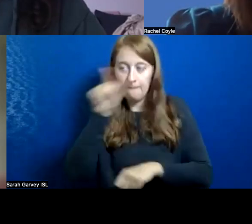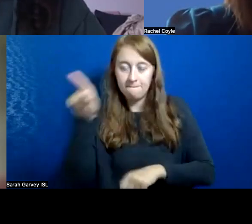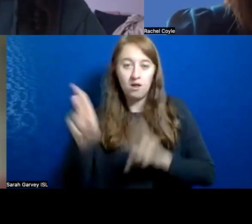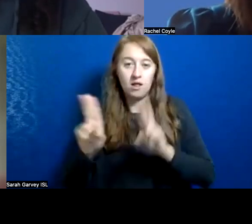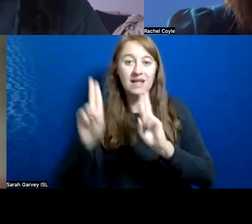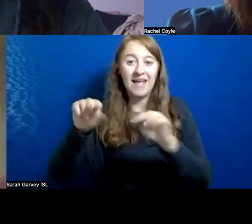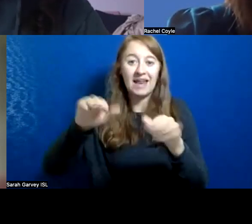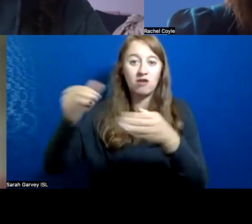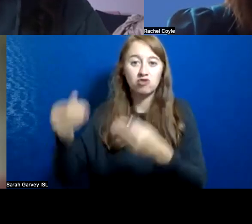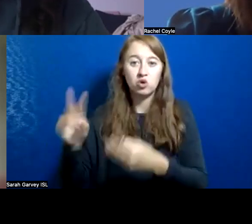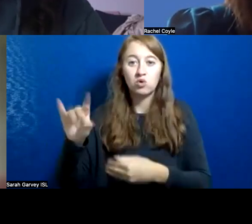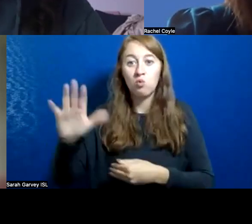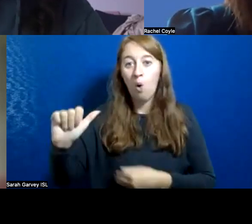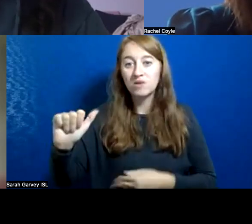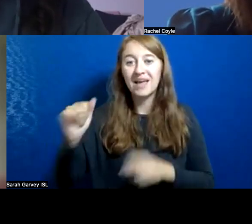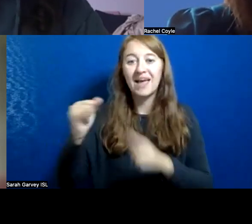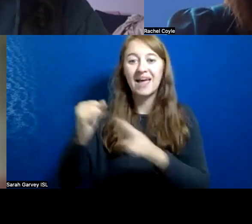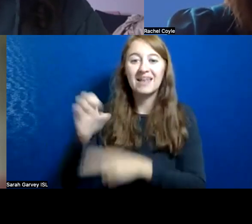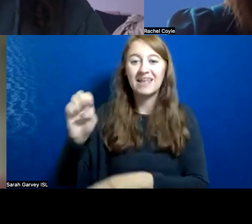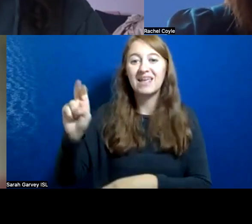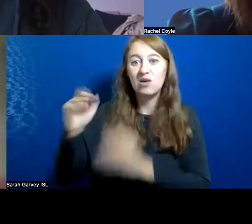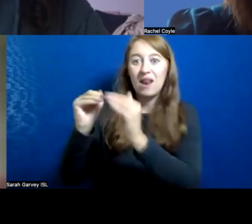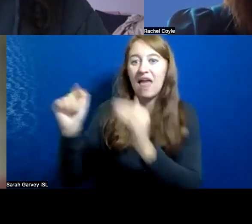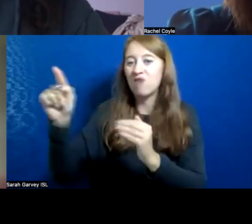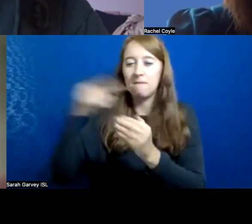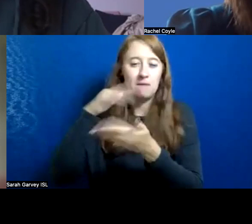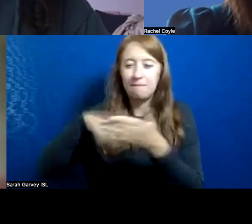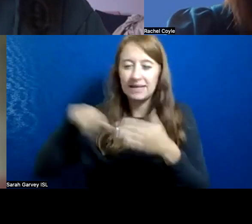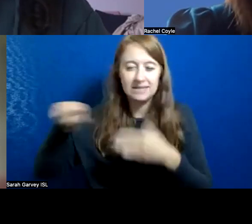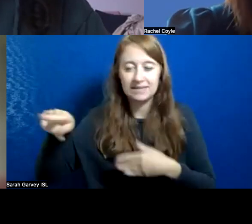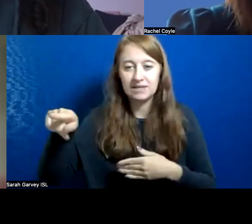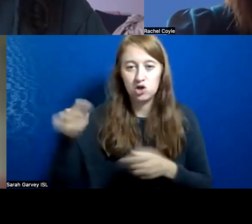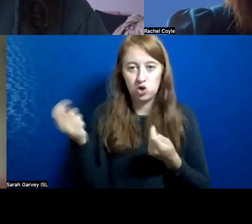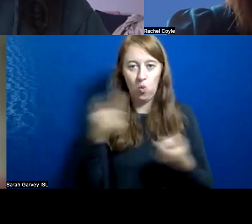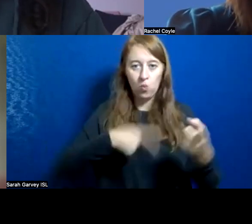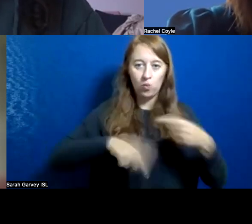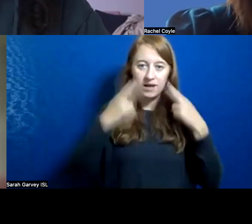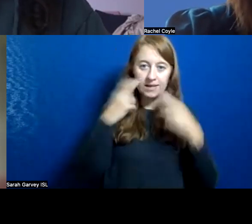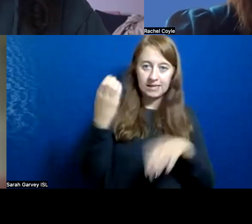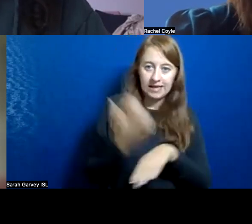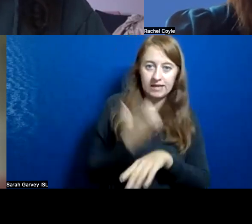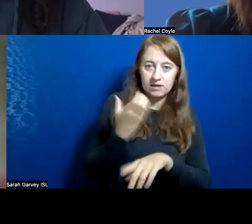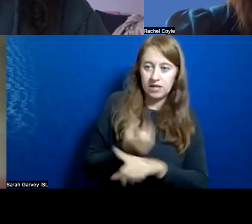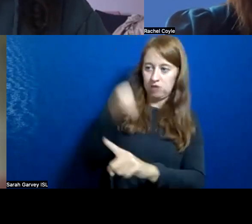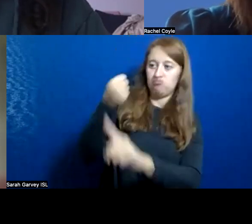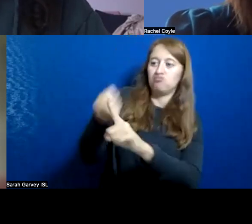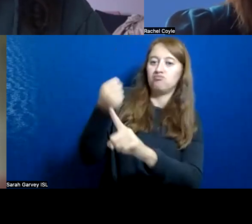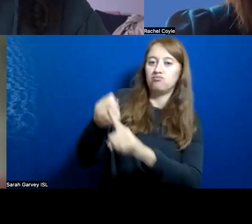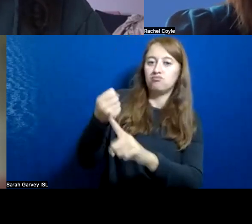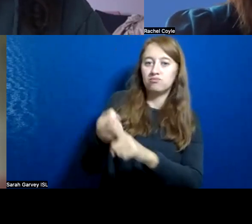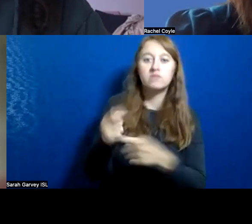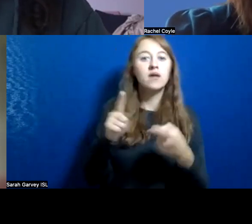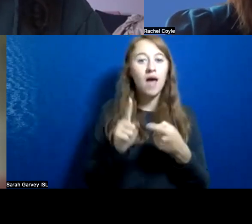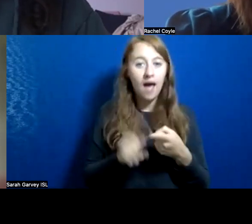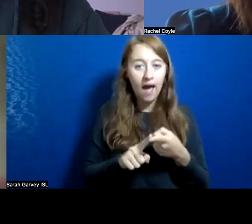we missed this opportunity. Well, the council mostly missed this opportunity. So we need to keep pushing, and having some member states already being front runner